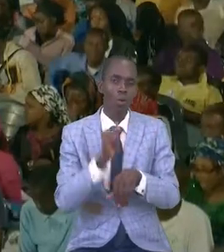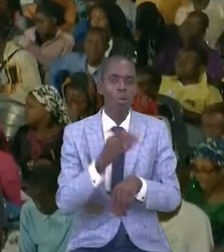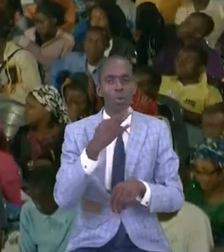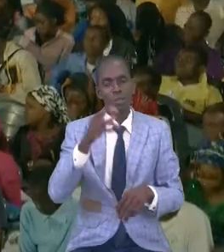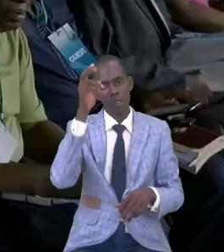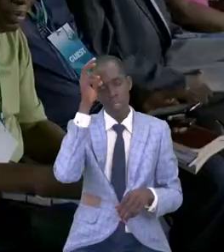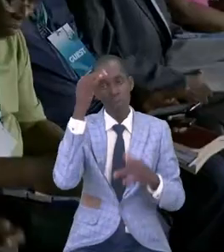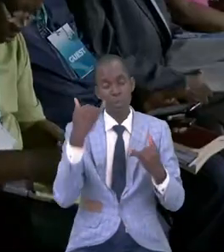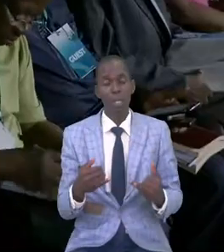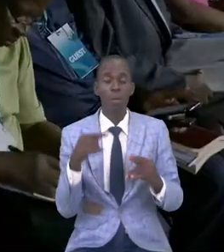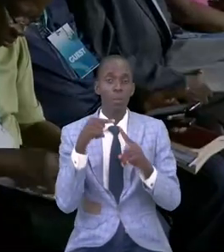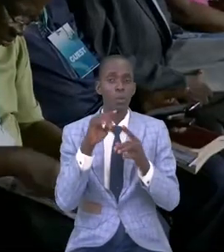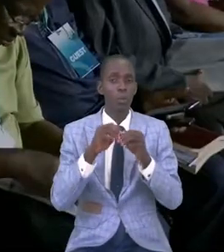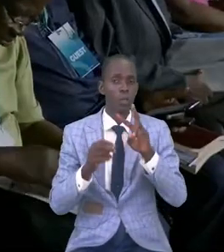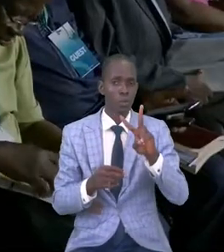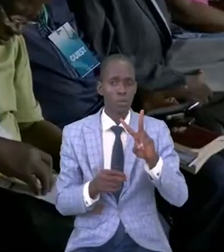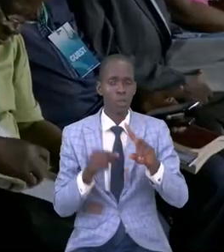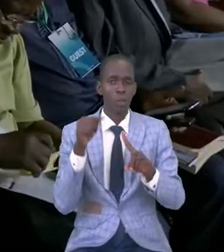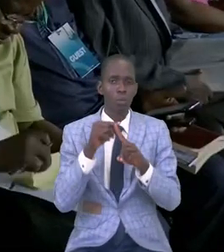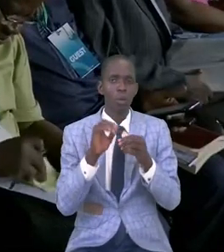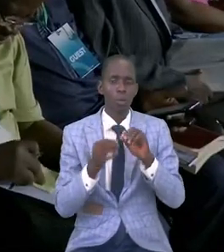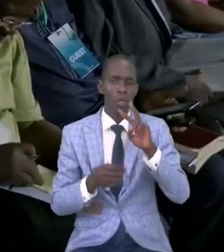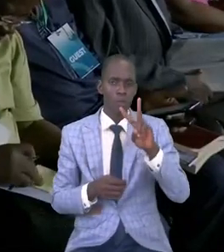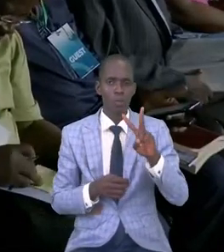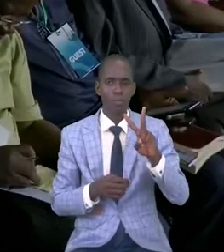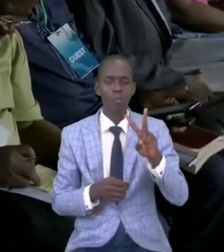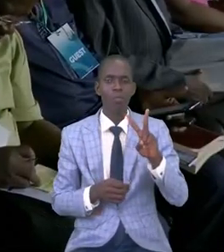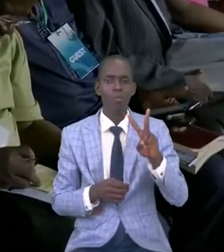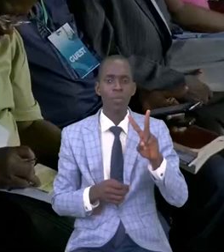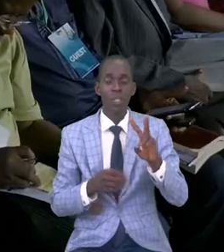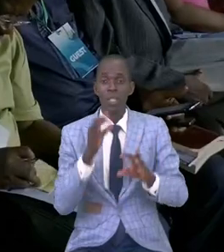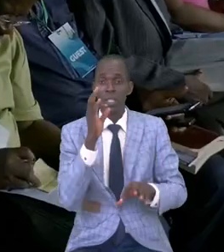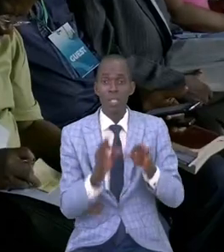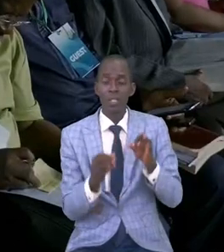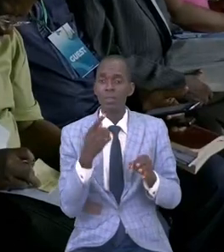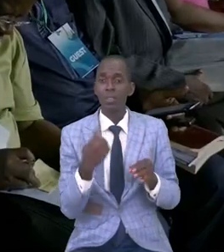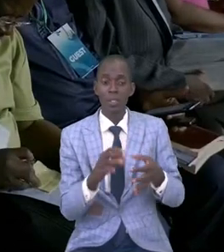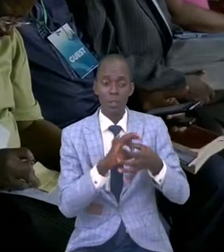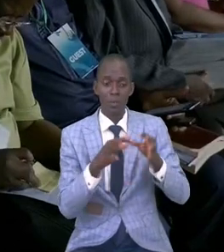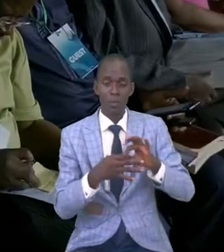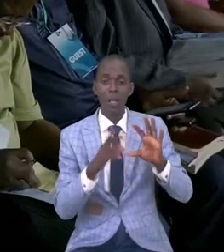to number two here. Number two, if the fetters are going to be broken,